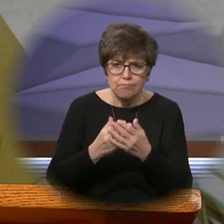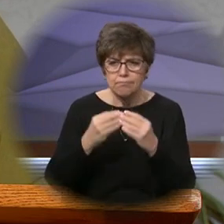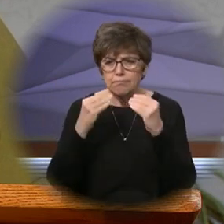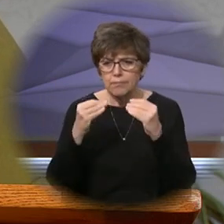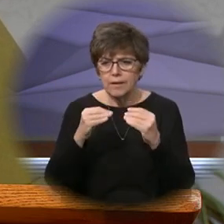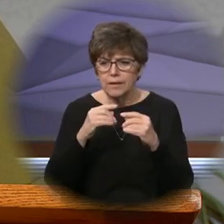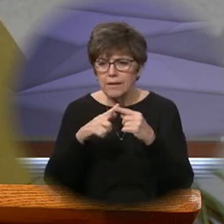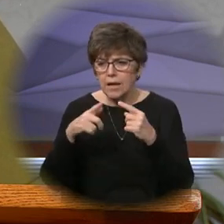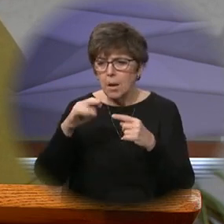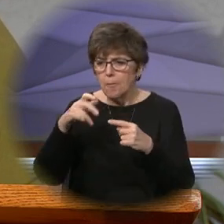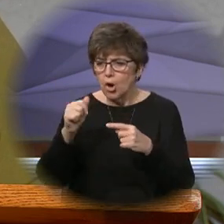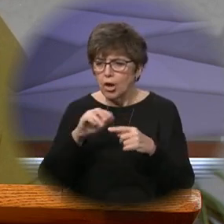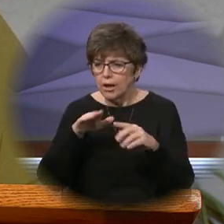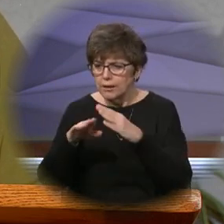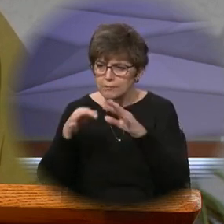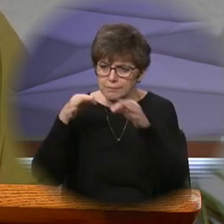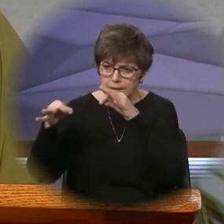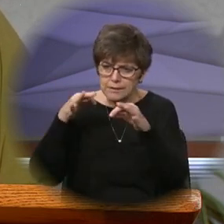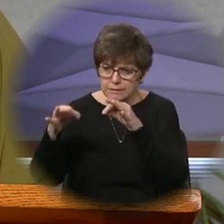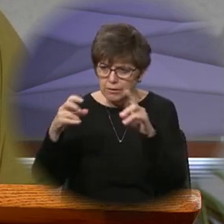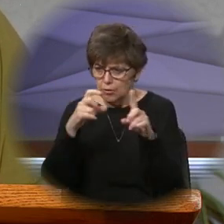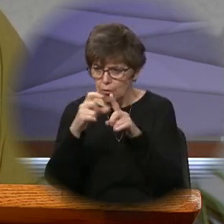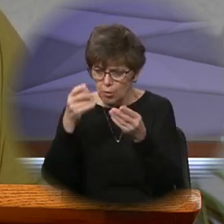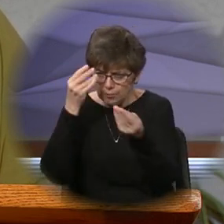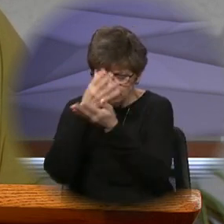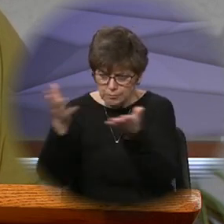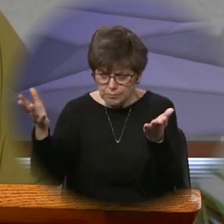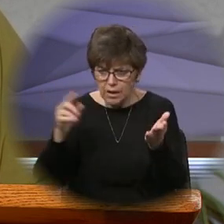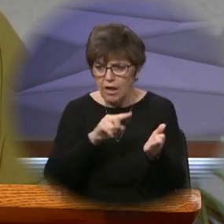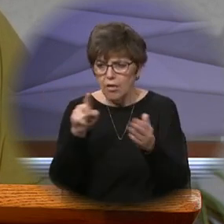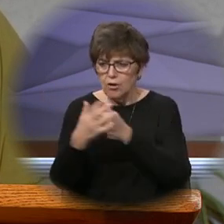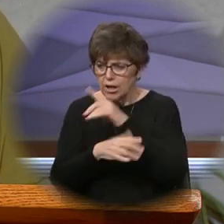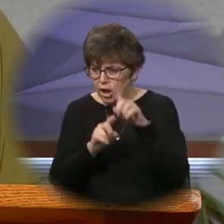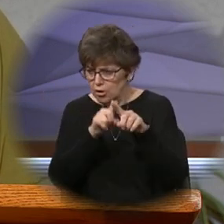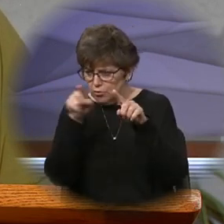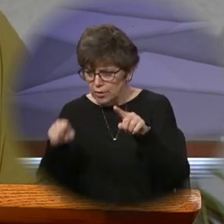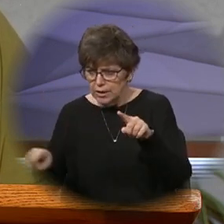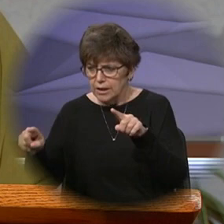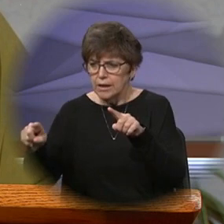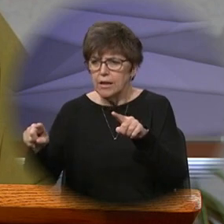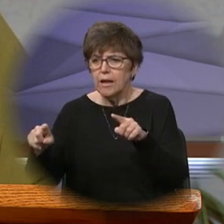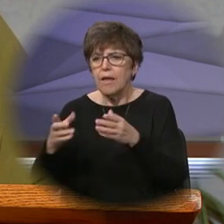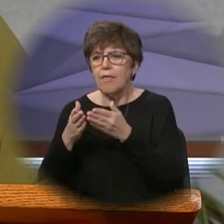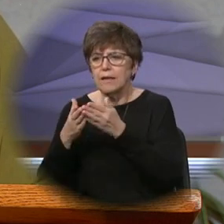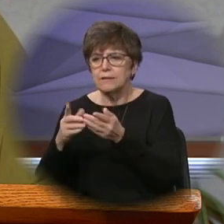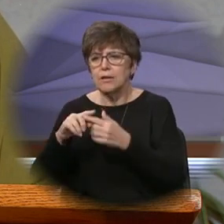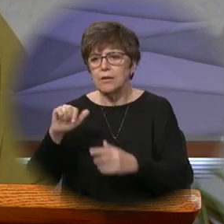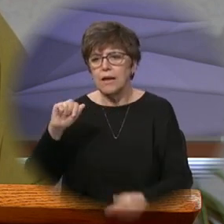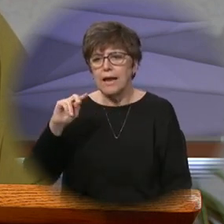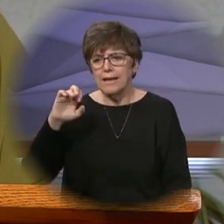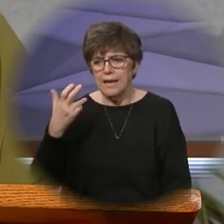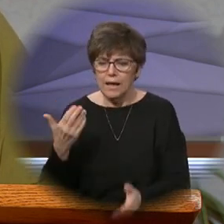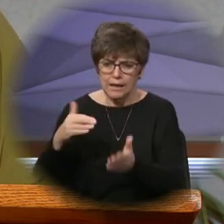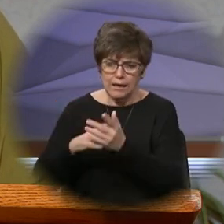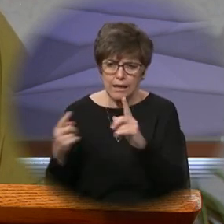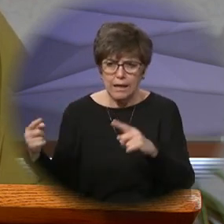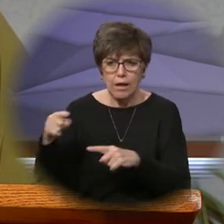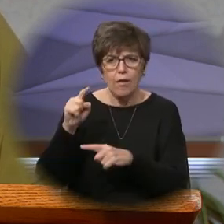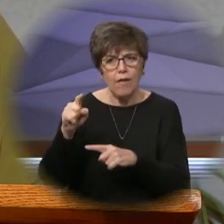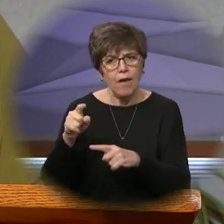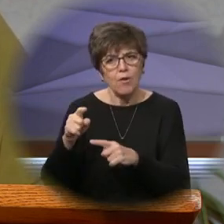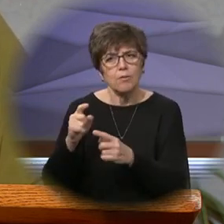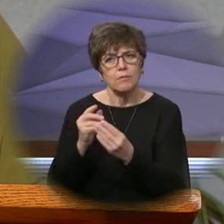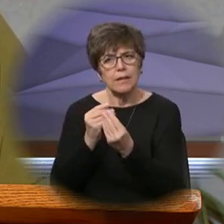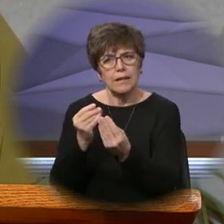word at Perga, they went down to Attalia. And from there they sailed to Antioch, where they had been commended